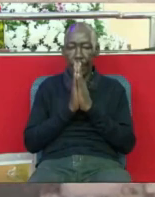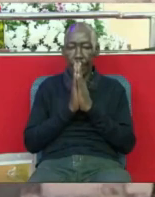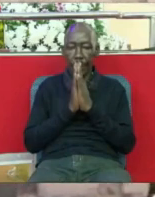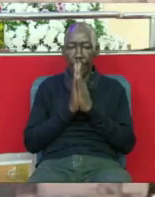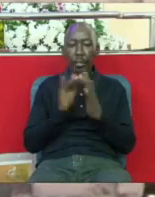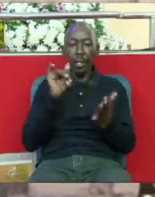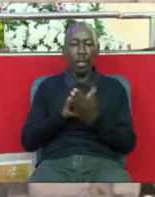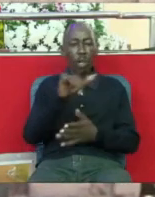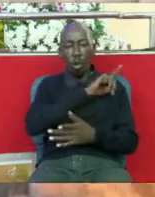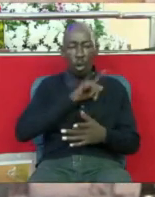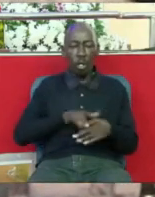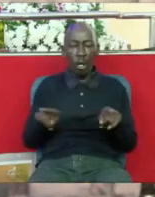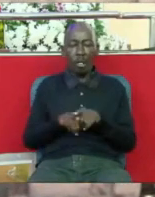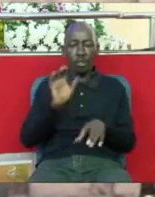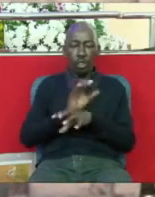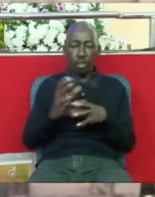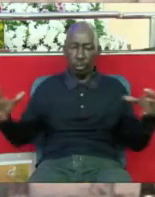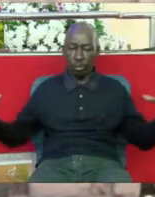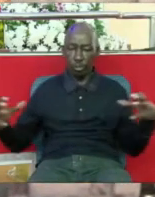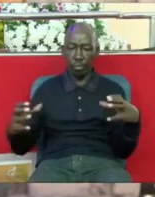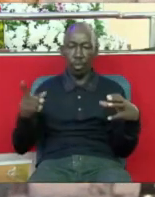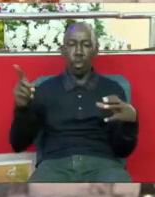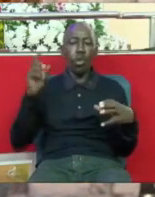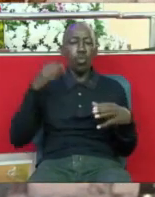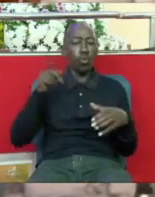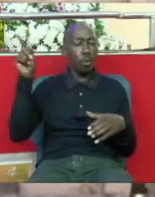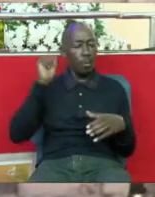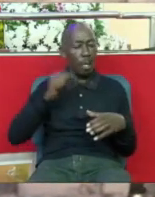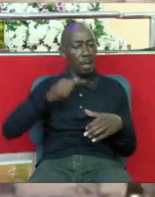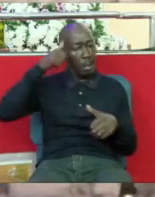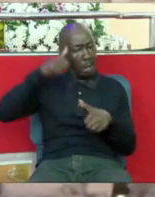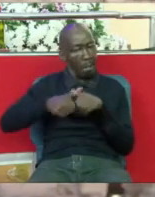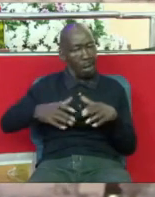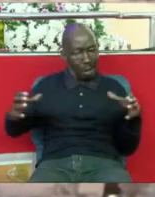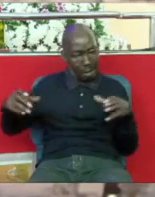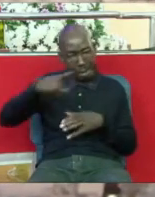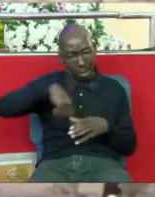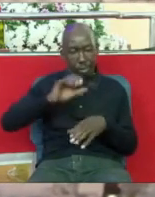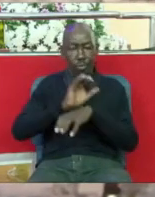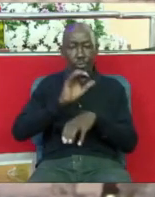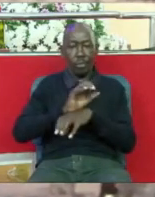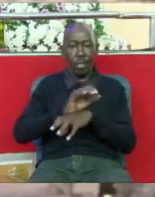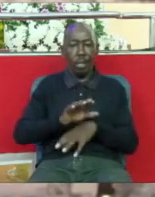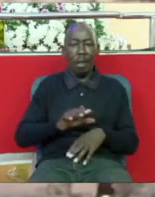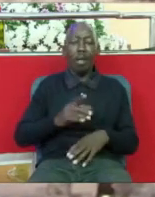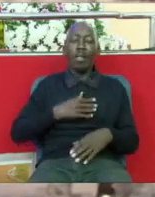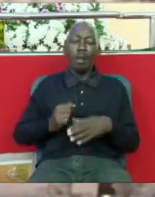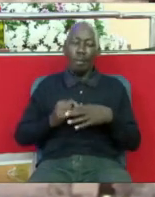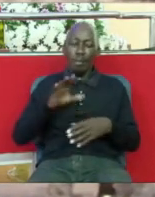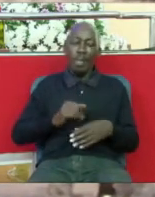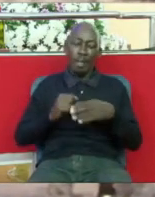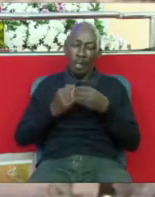That Lord, as a church. Kwamba Bwana kama kanisa. You may remember us, O God. Utukumbuke, Bwana. And be fond of us, O God.